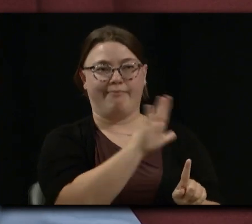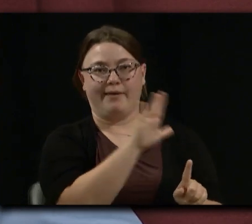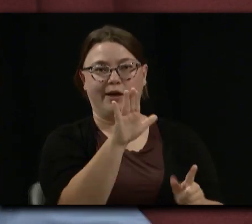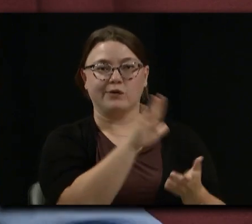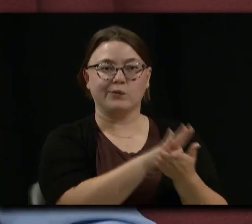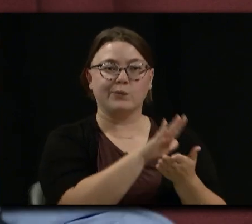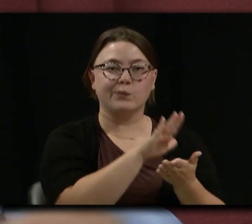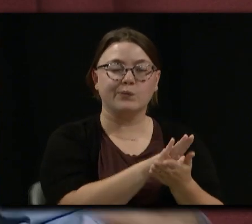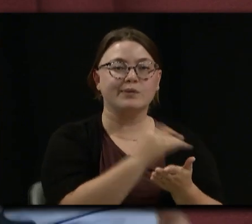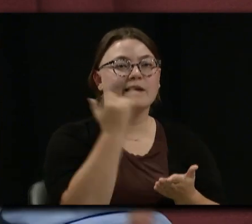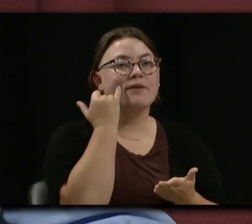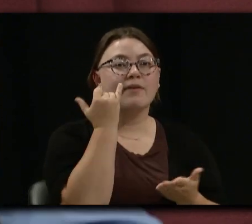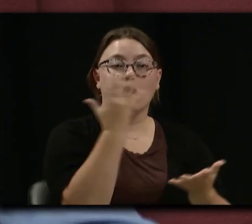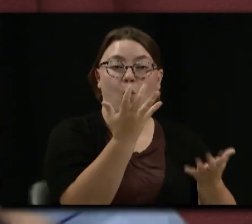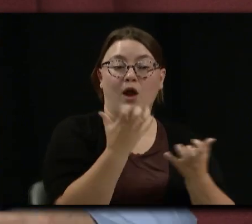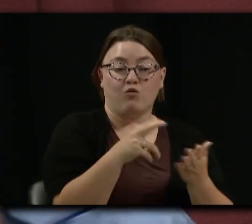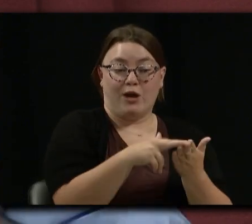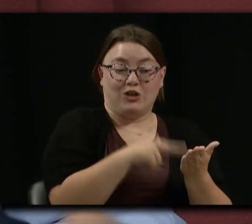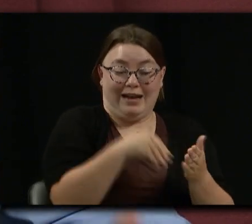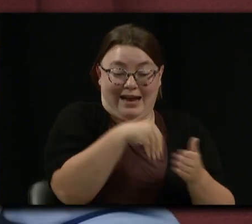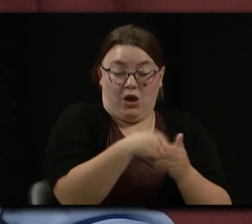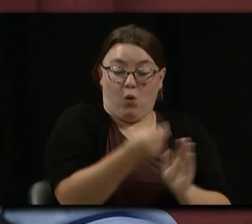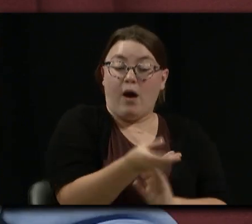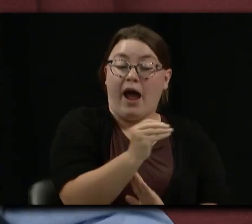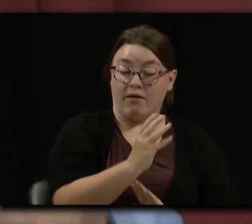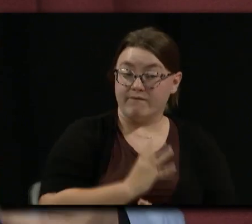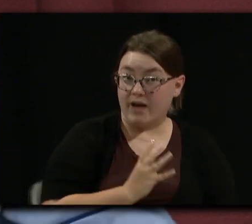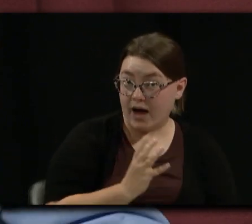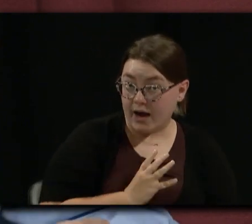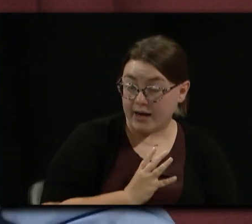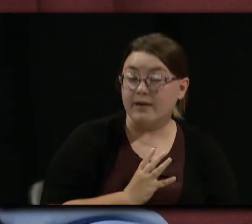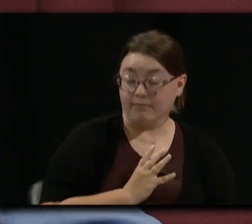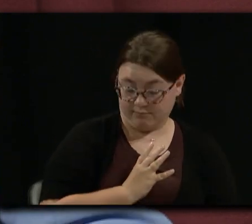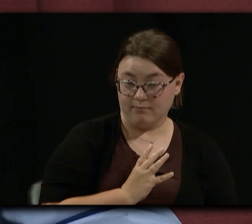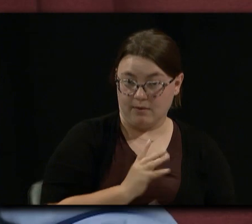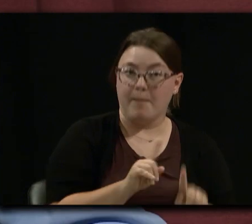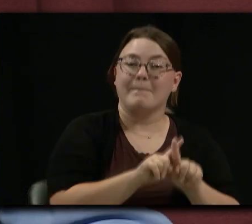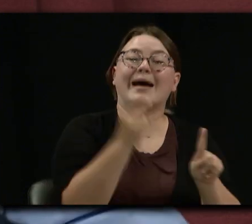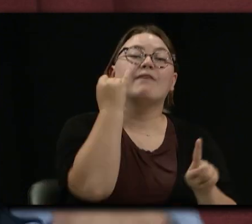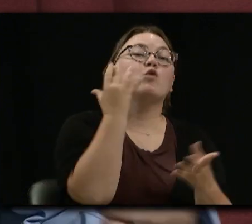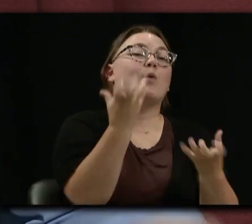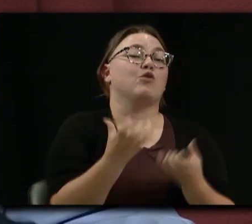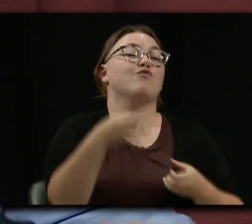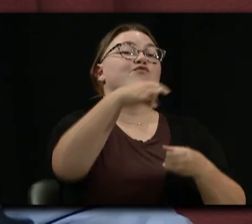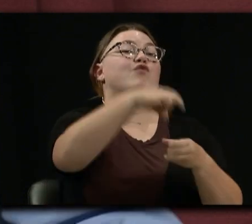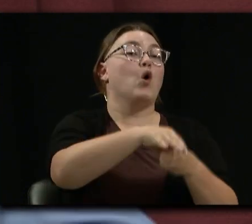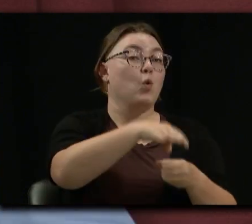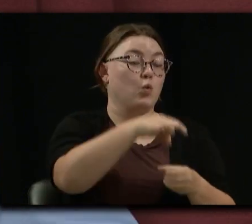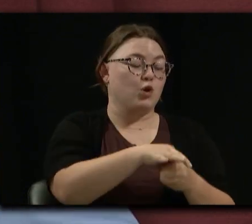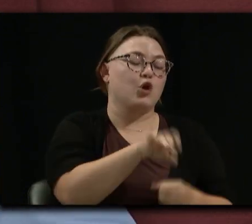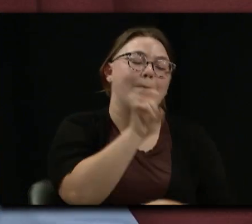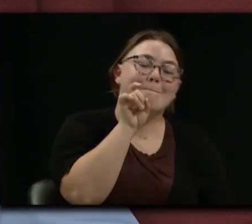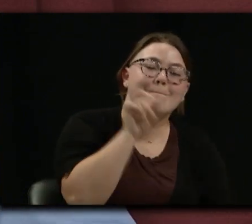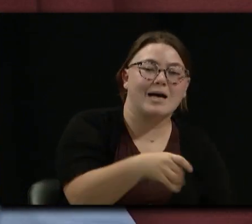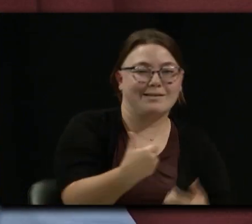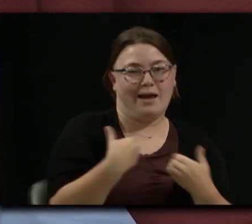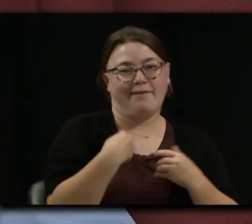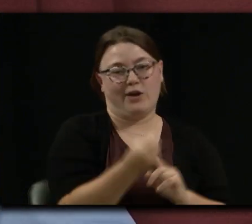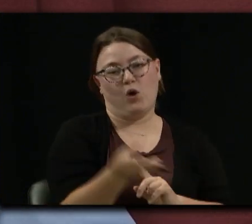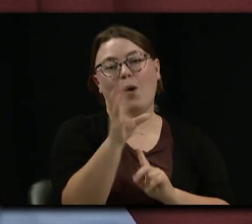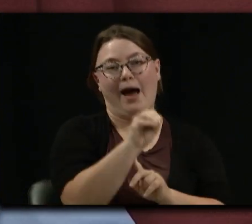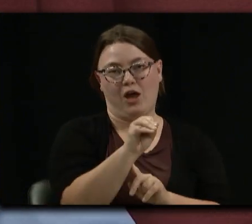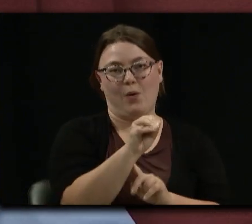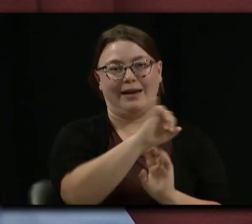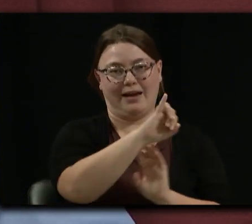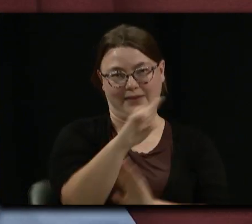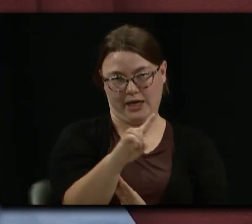in Ohio, they would have to register. But to actually vote, they need a state ID or a state driver's license that is